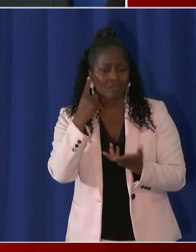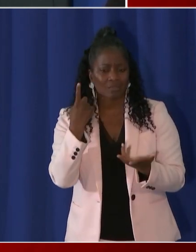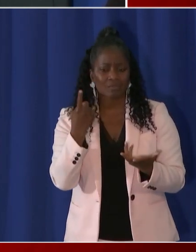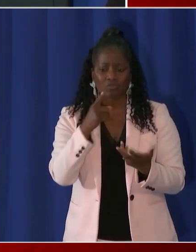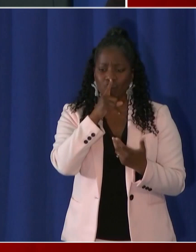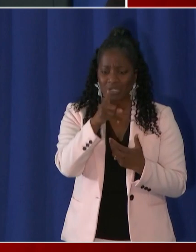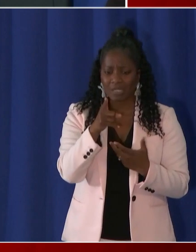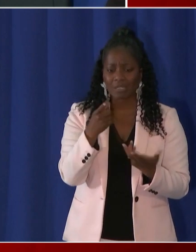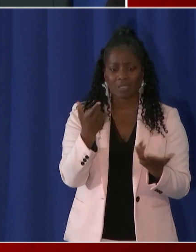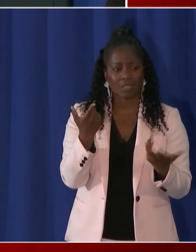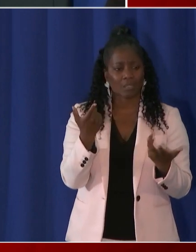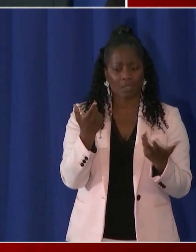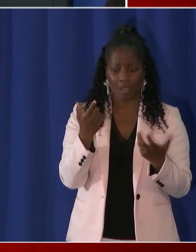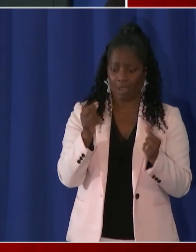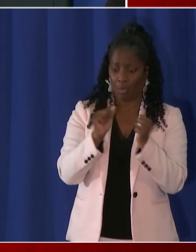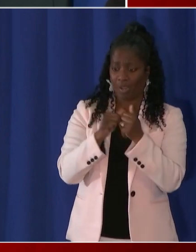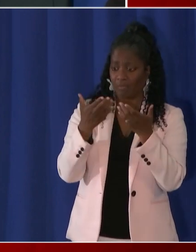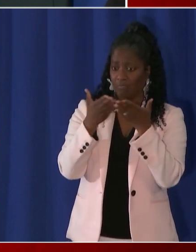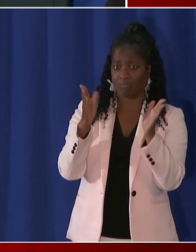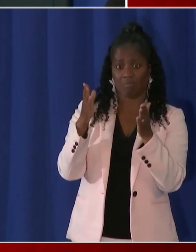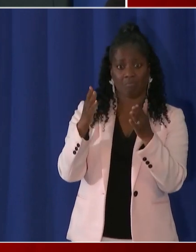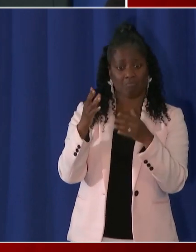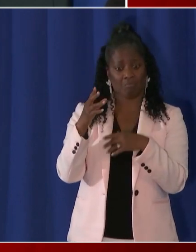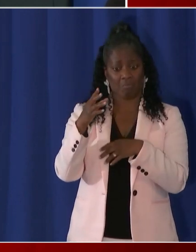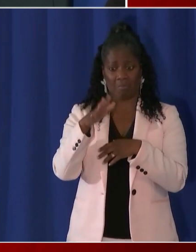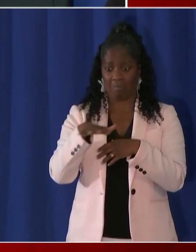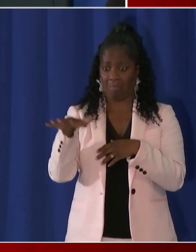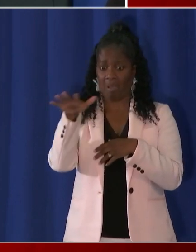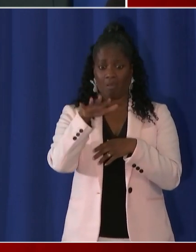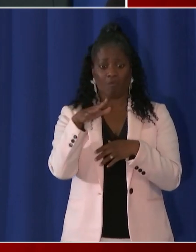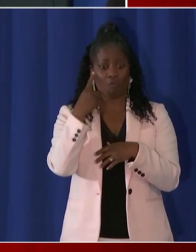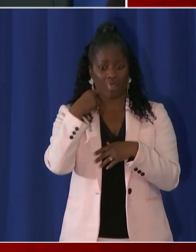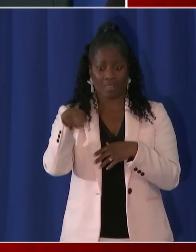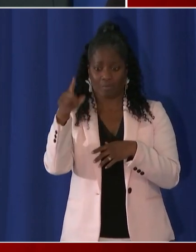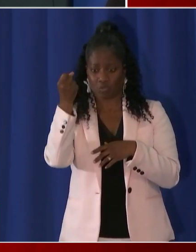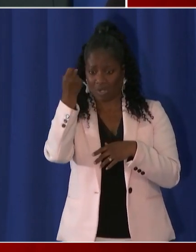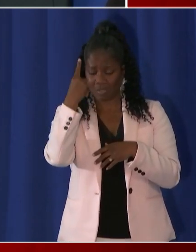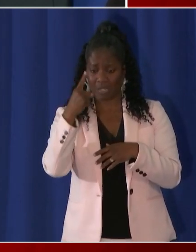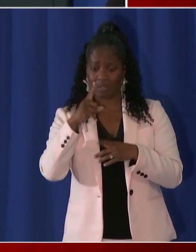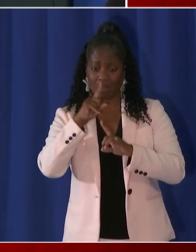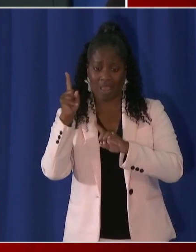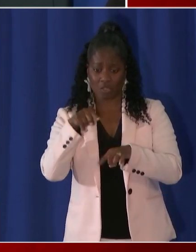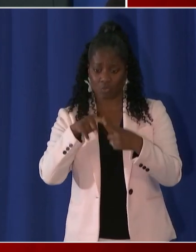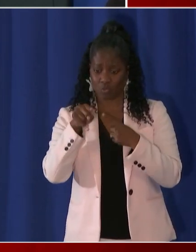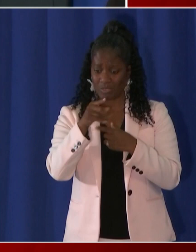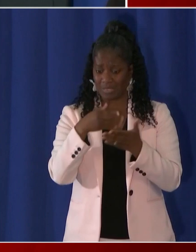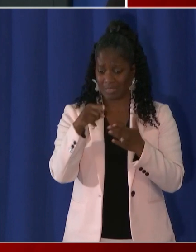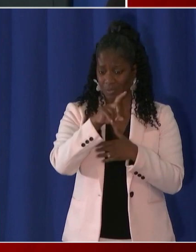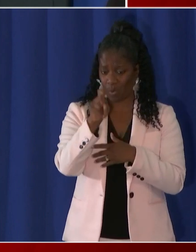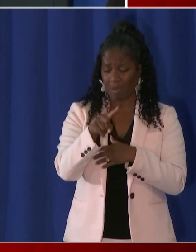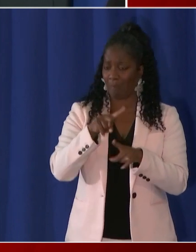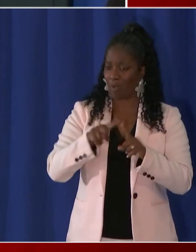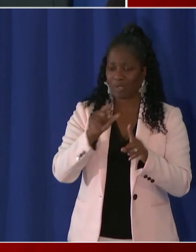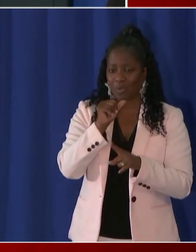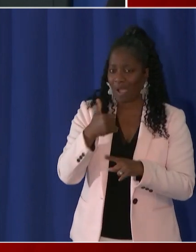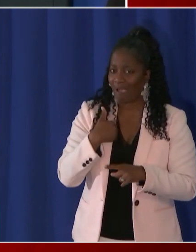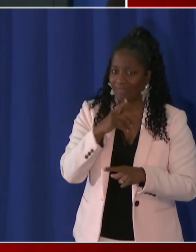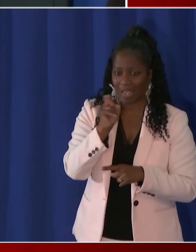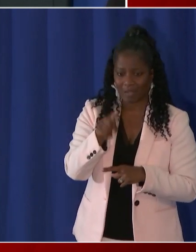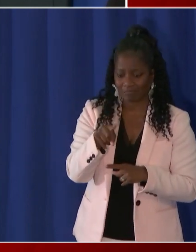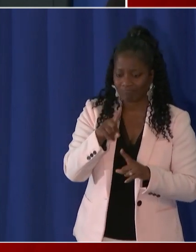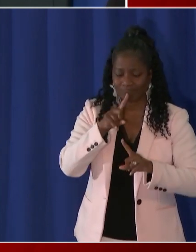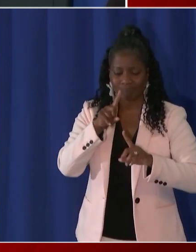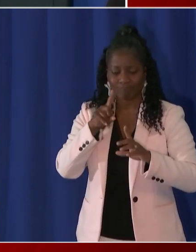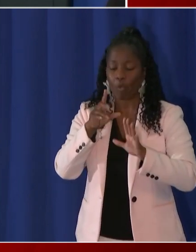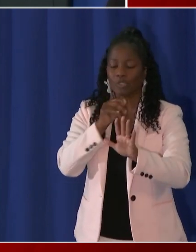the interest of the greater public, to understand the answers to some of these questions that we just don't have the answers to right now.